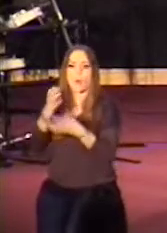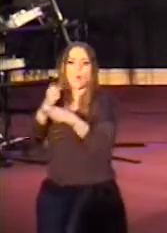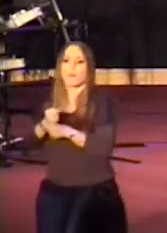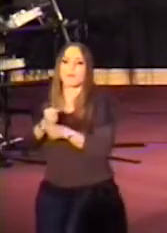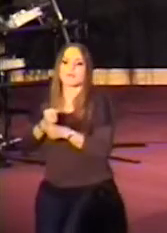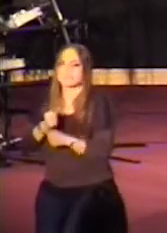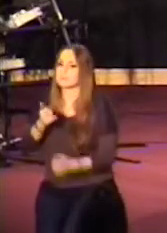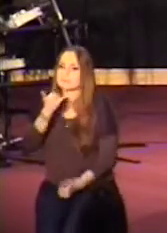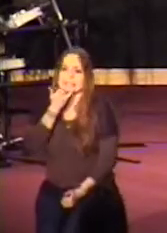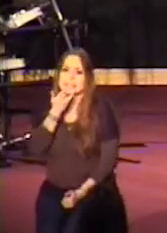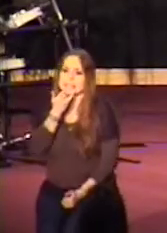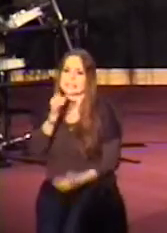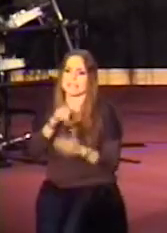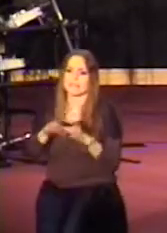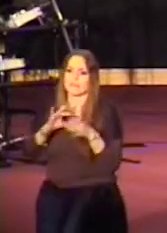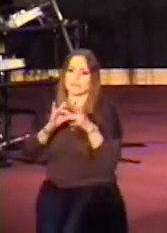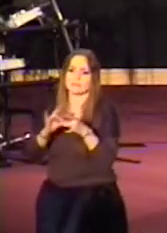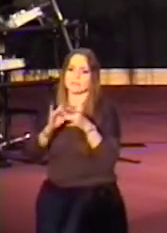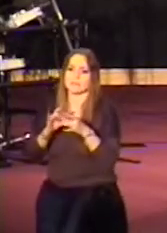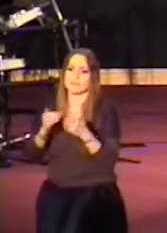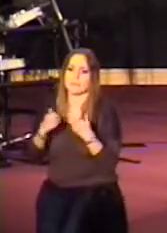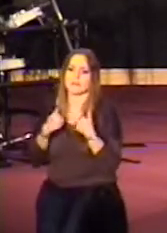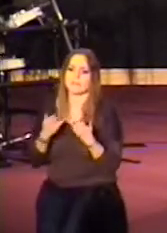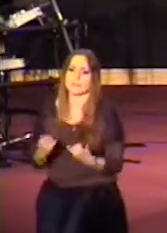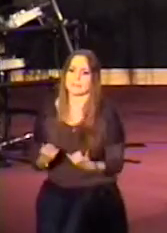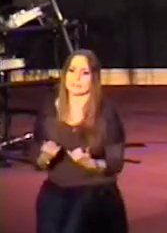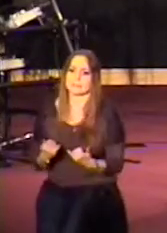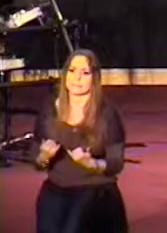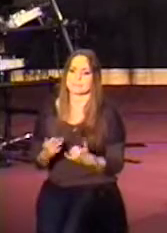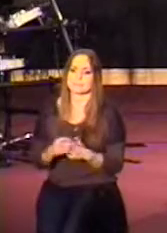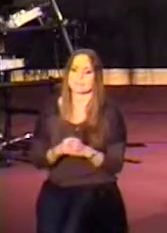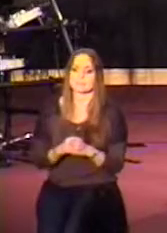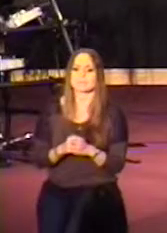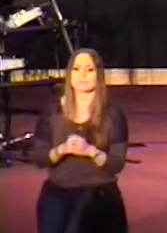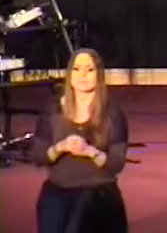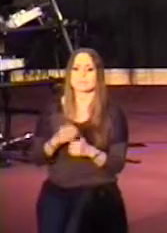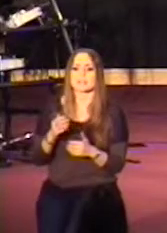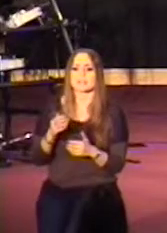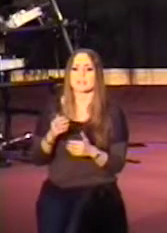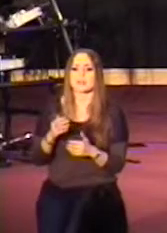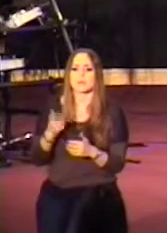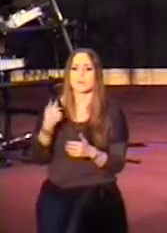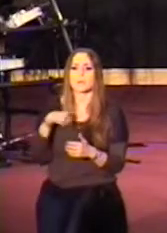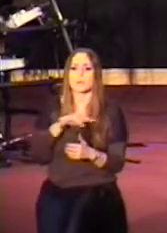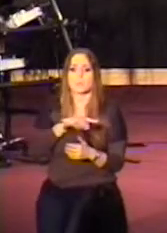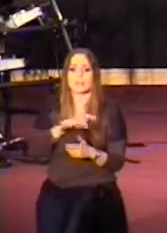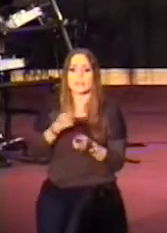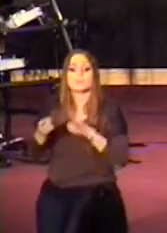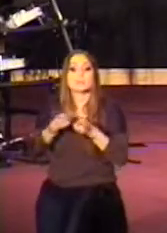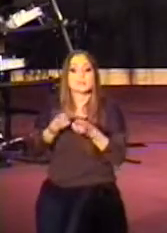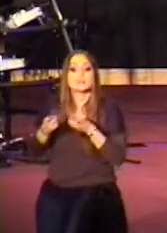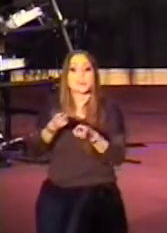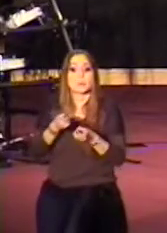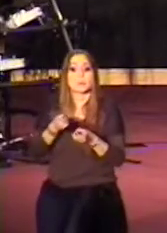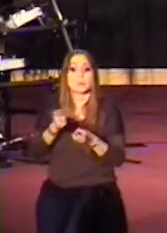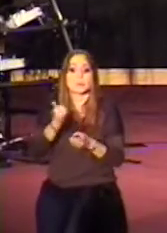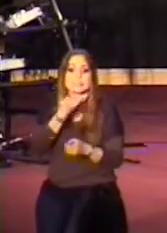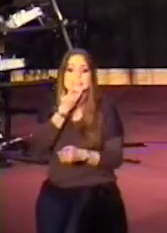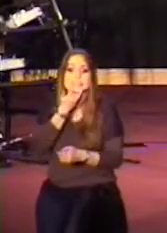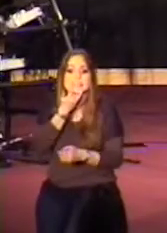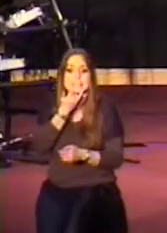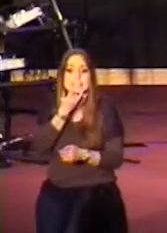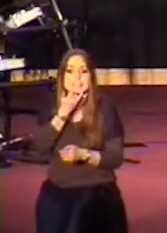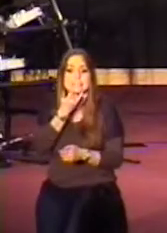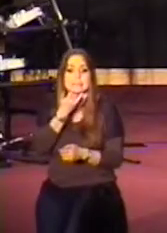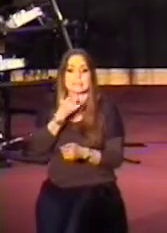the relationships that I have. You know, the thing about mistakes is that we can control these things, right? We can control mistakes,